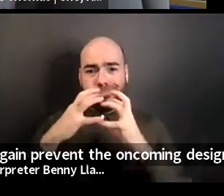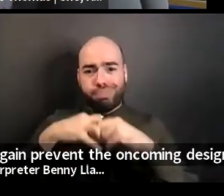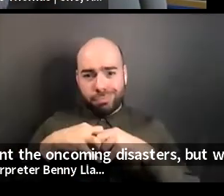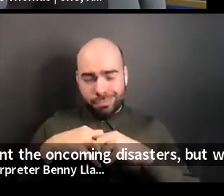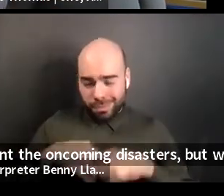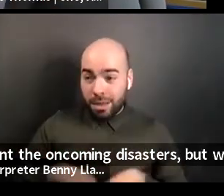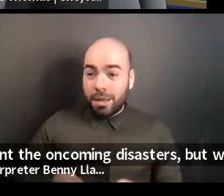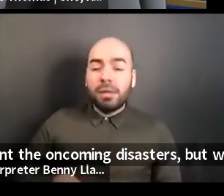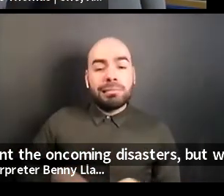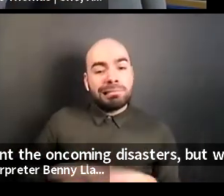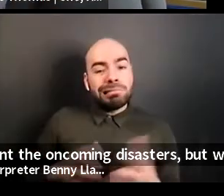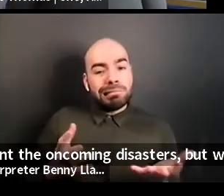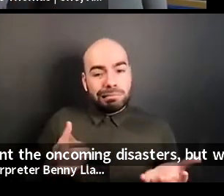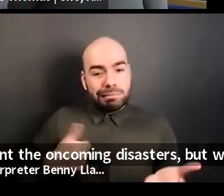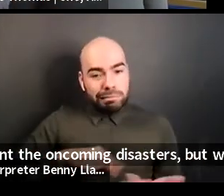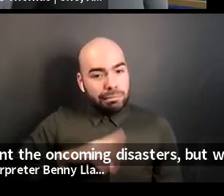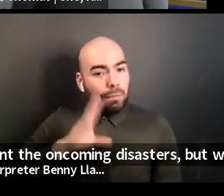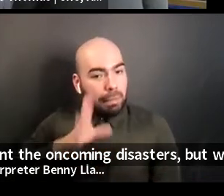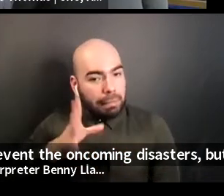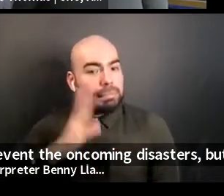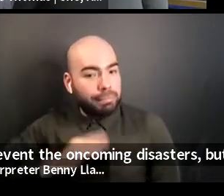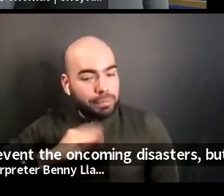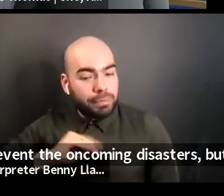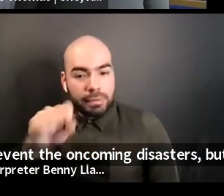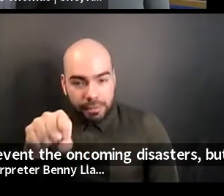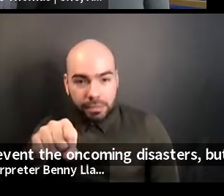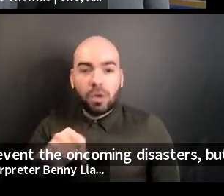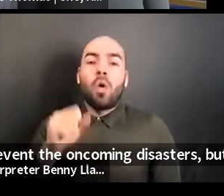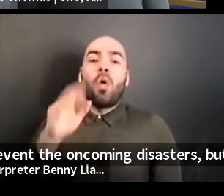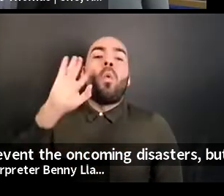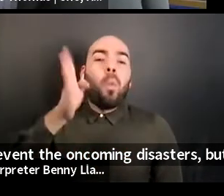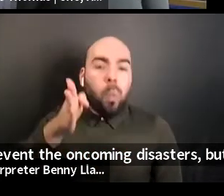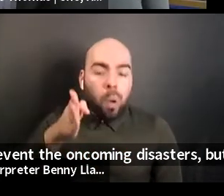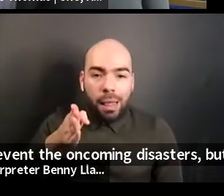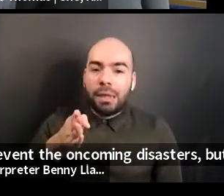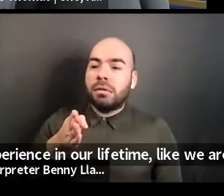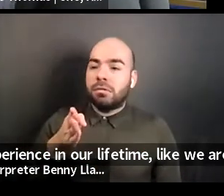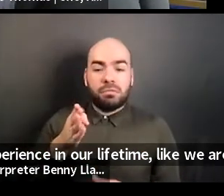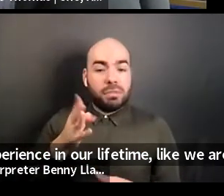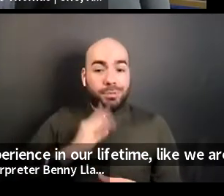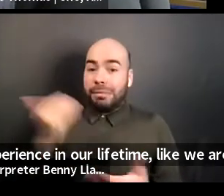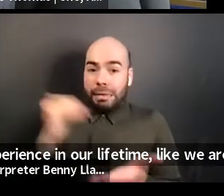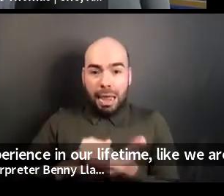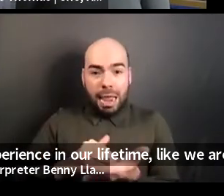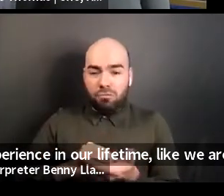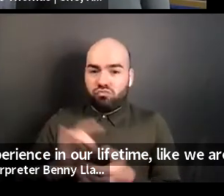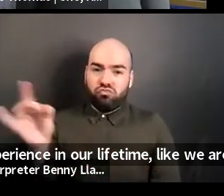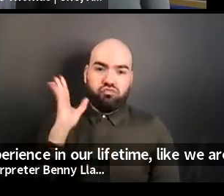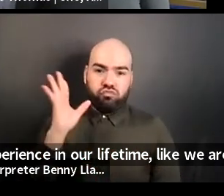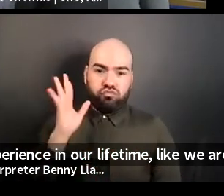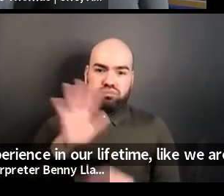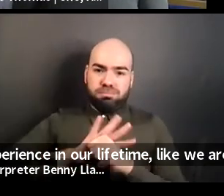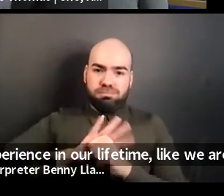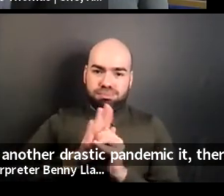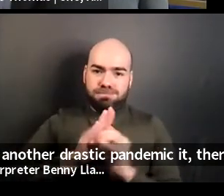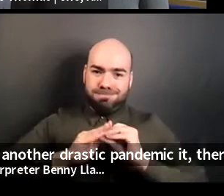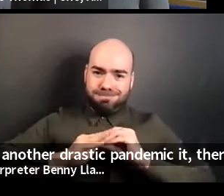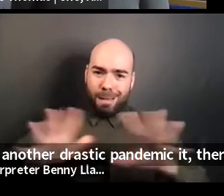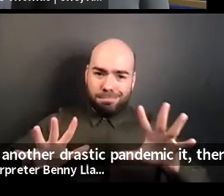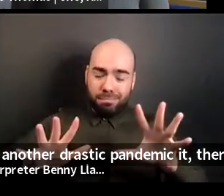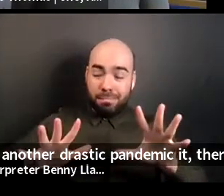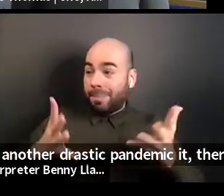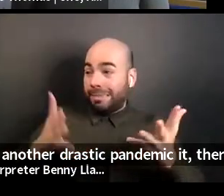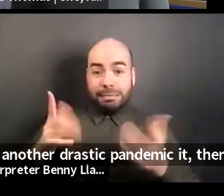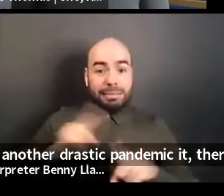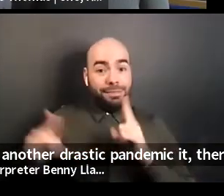frankly experience in our lifetime. Like we are going to experience another drastic pandemic. There's like so little telling us